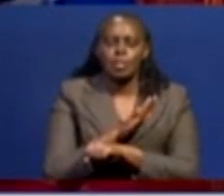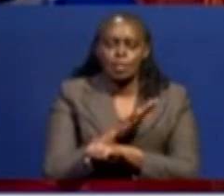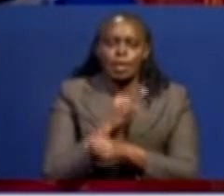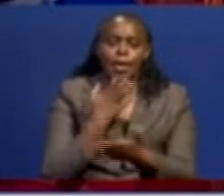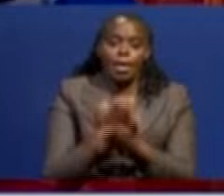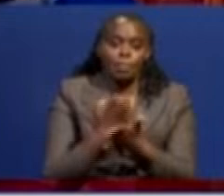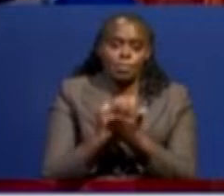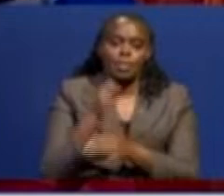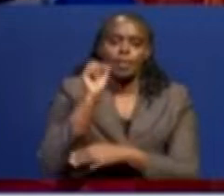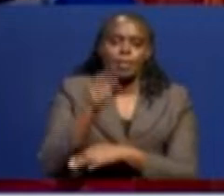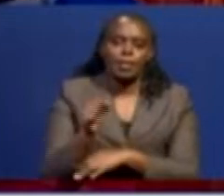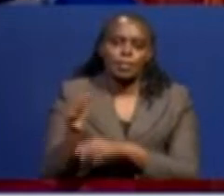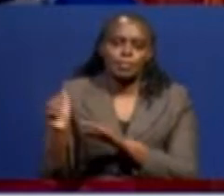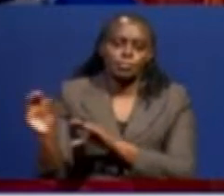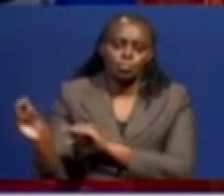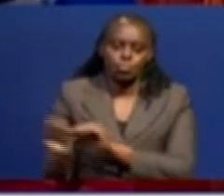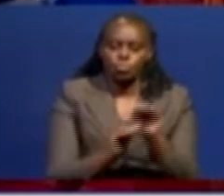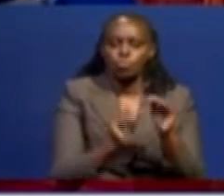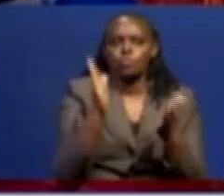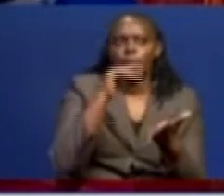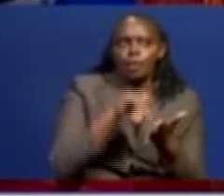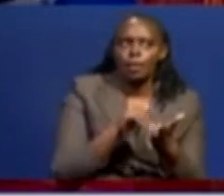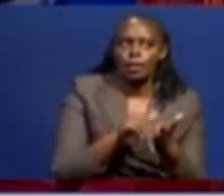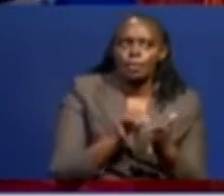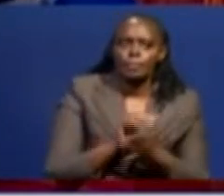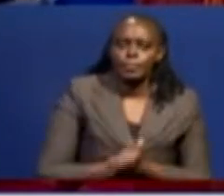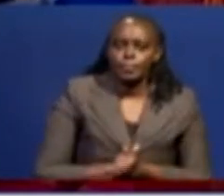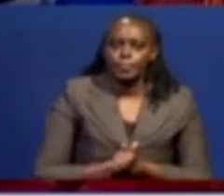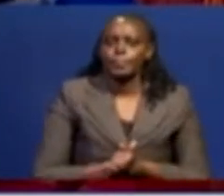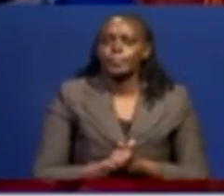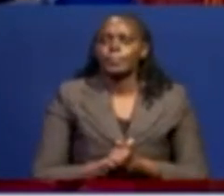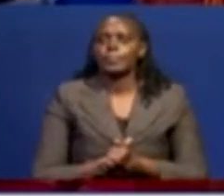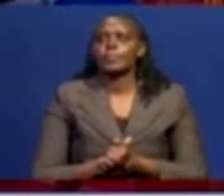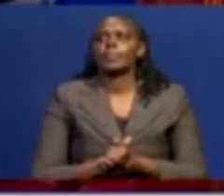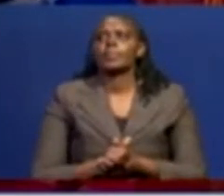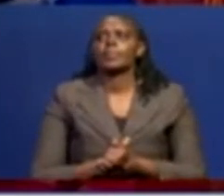fully substantiated? Yes. Let's go again to